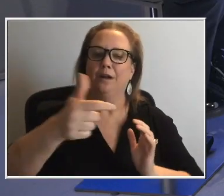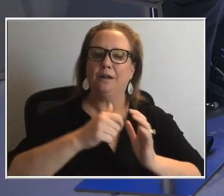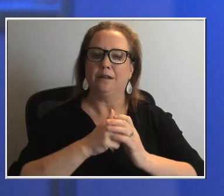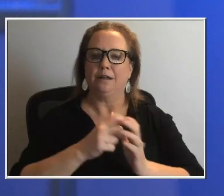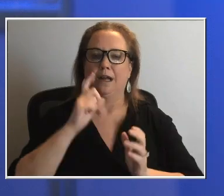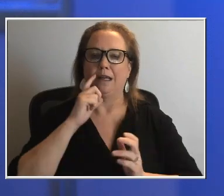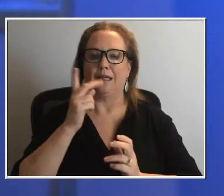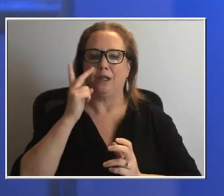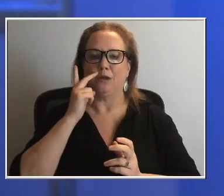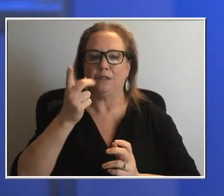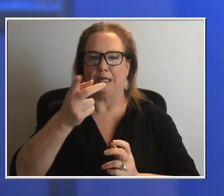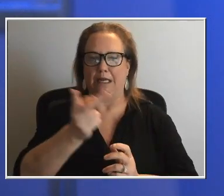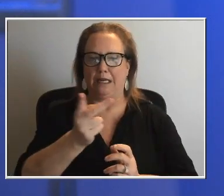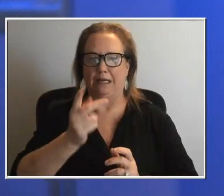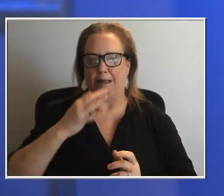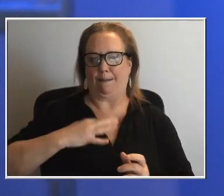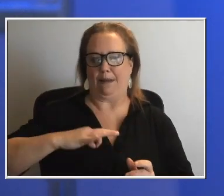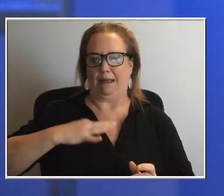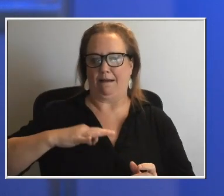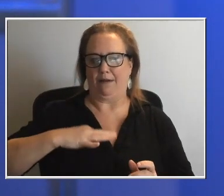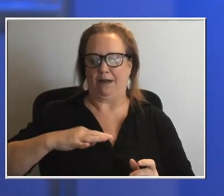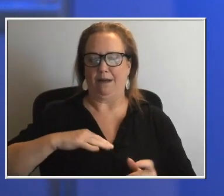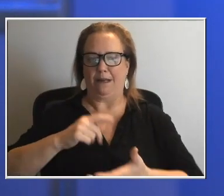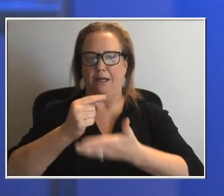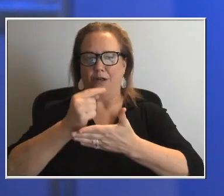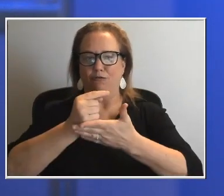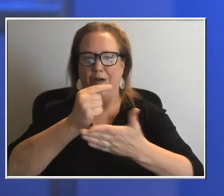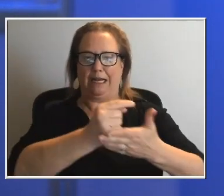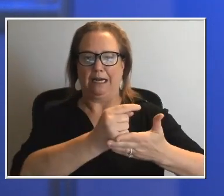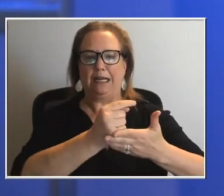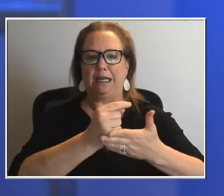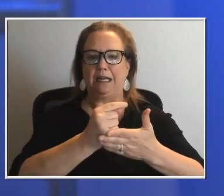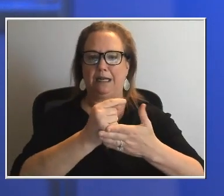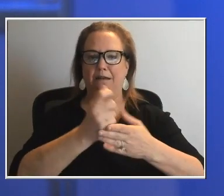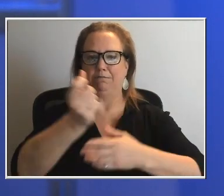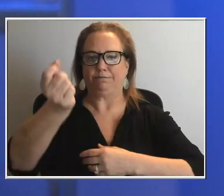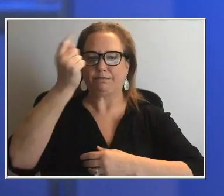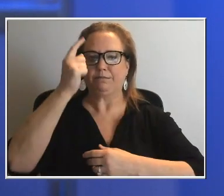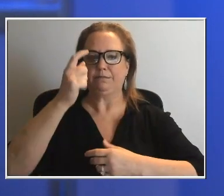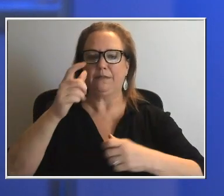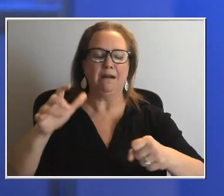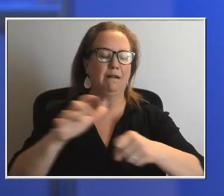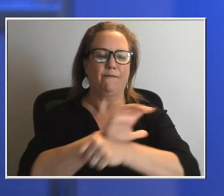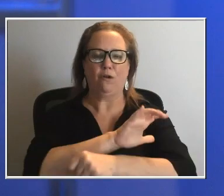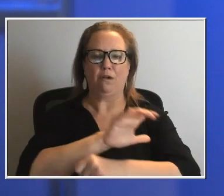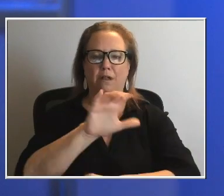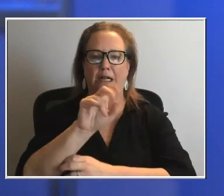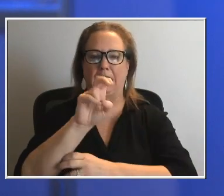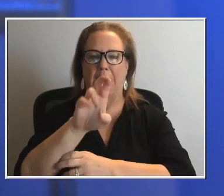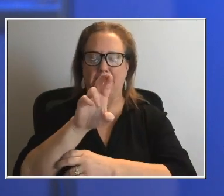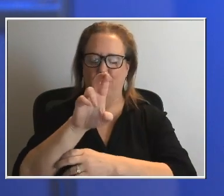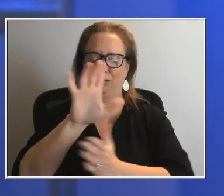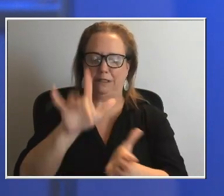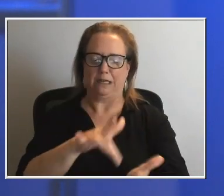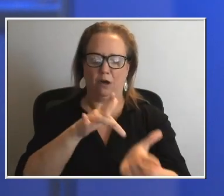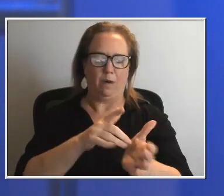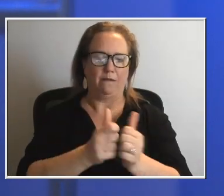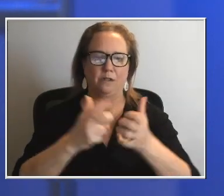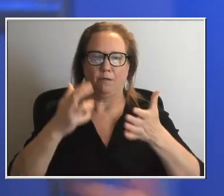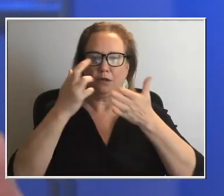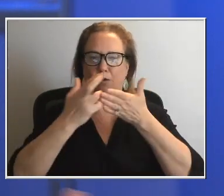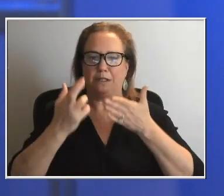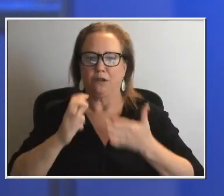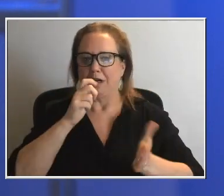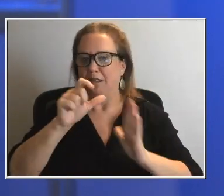seeing here kind of the benefit of being treated in a comprehensive cancer center. We have a ton of resources. It's not just a surgeon,